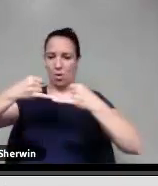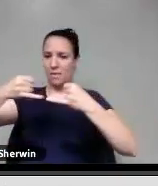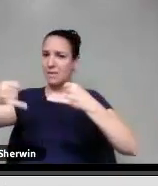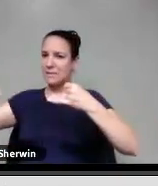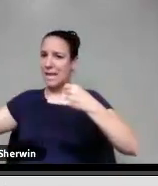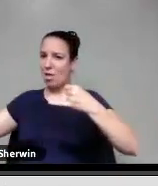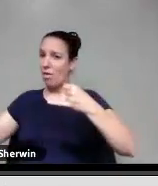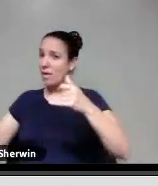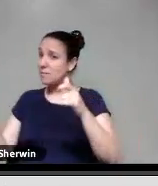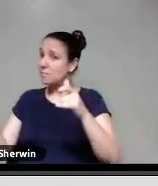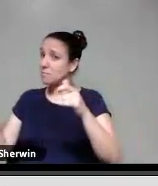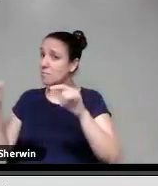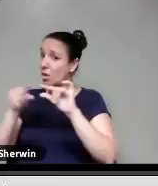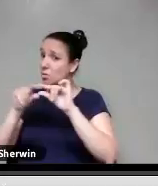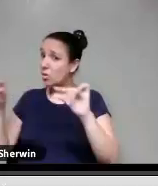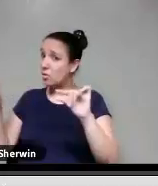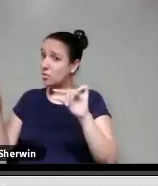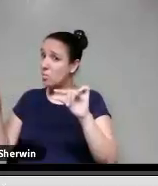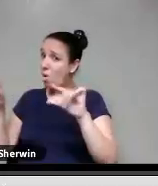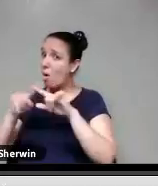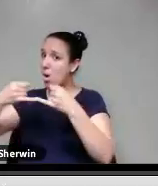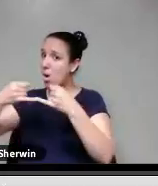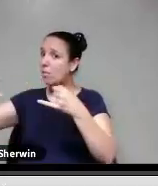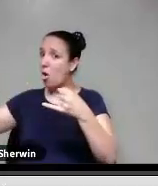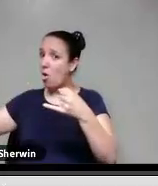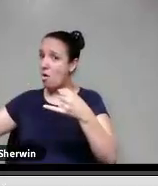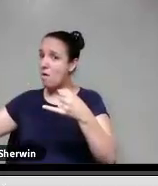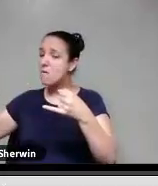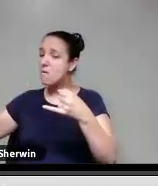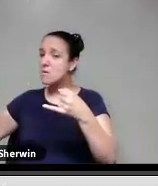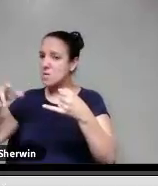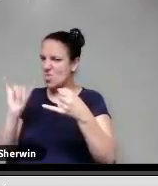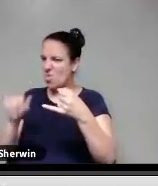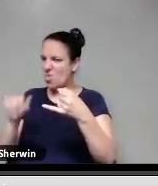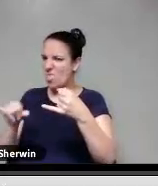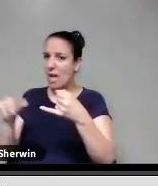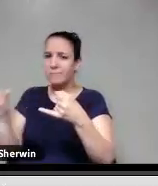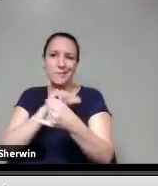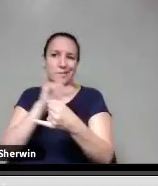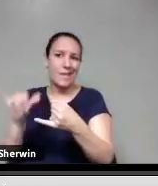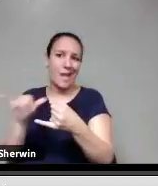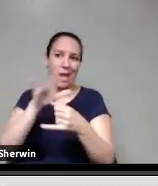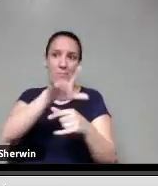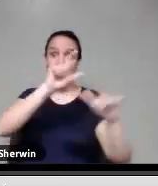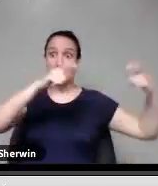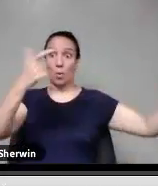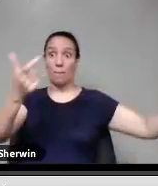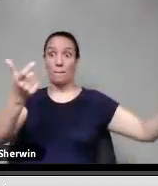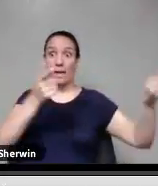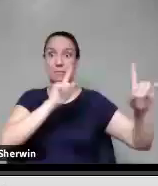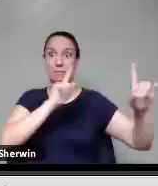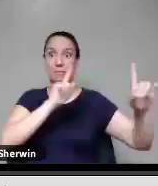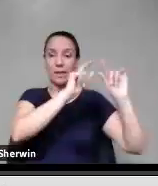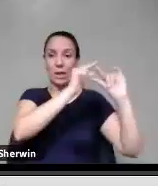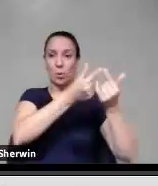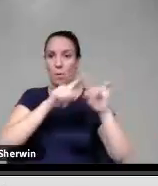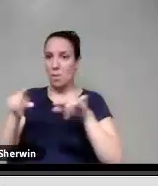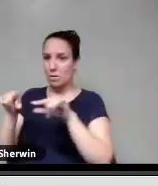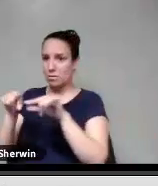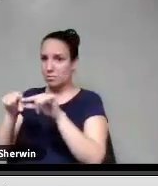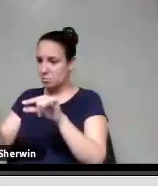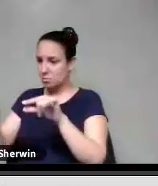you're determining that, you want to get input from a diverse selection of your staff. Again, nobody has all the answers. But pick the